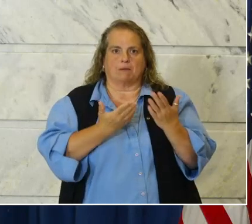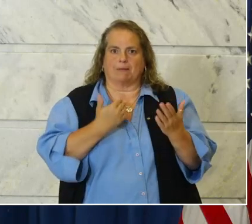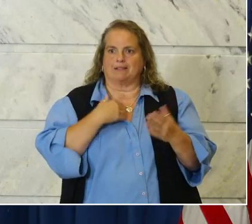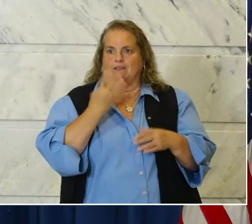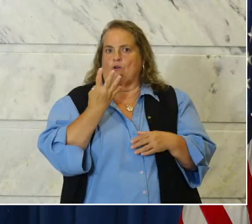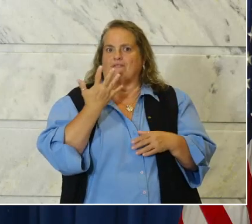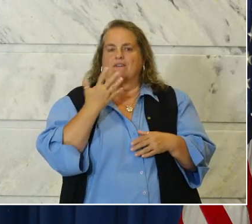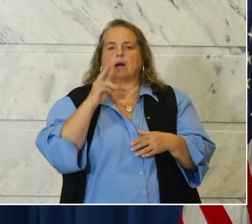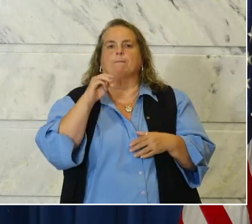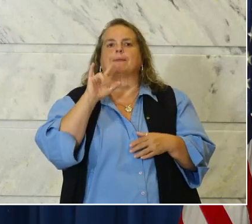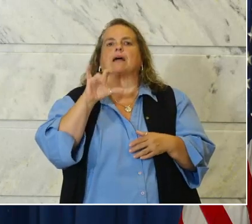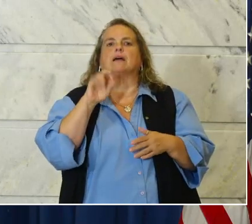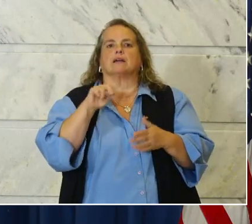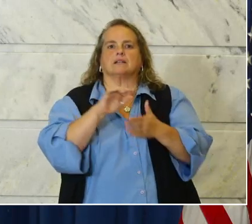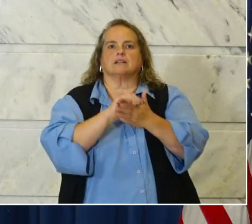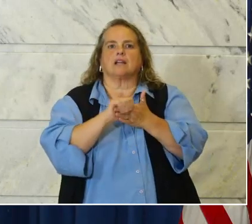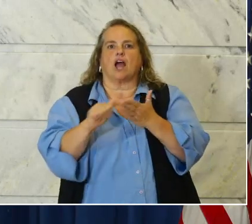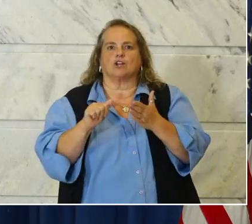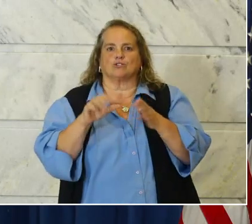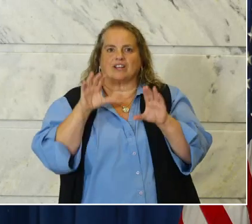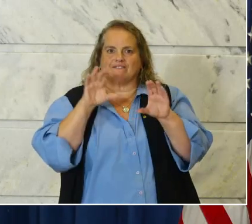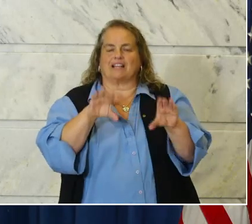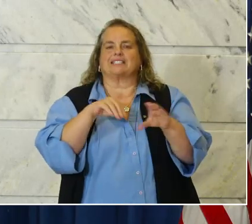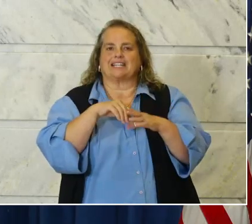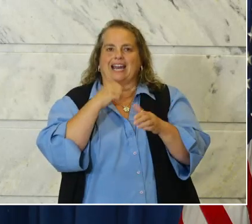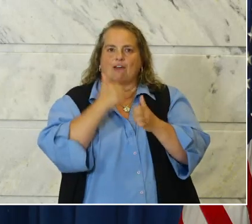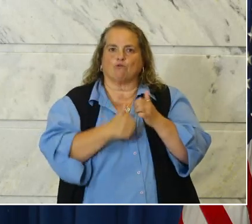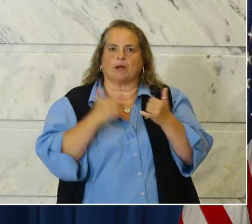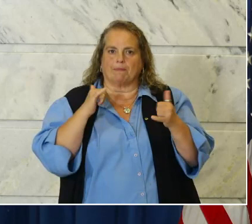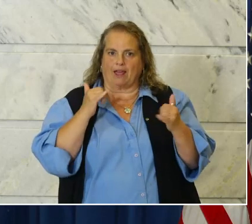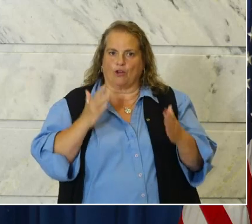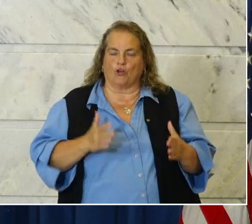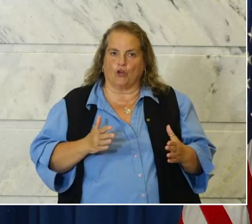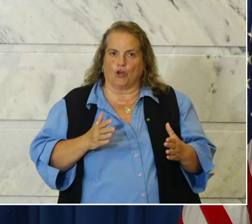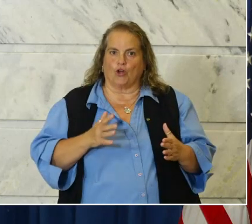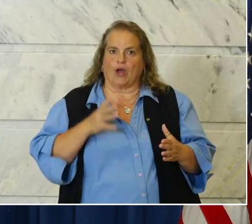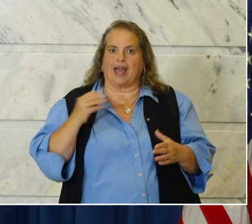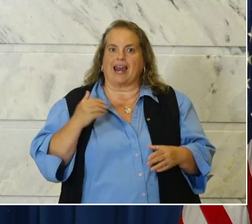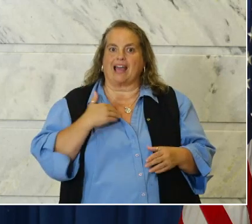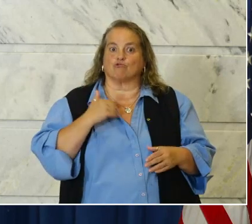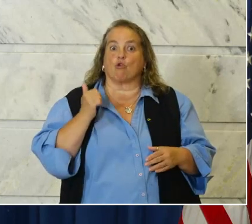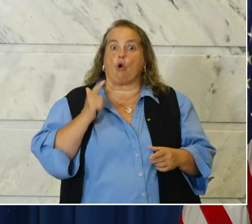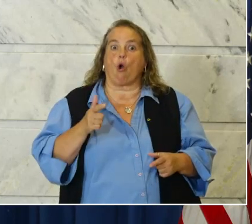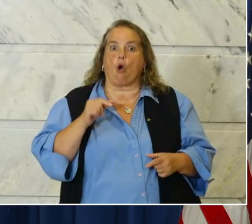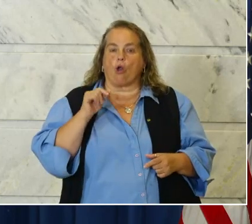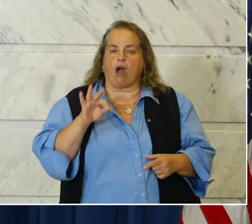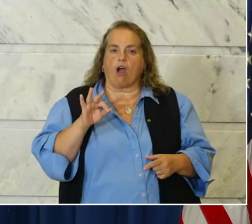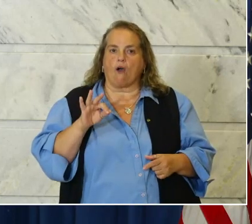$5 million on average invested in every single player, and has all the